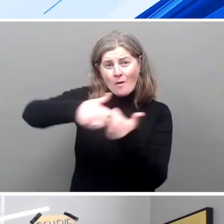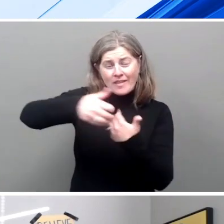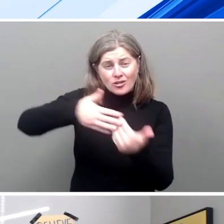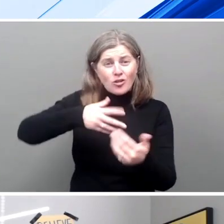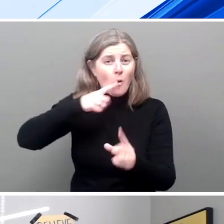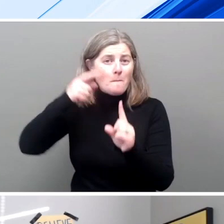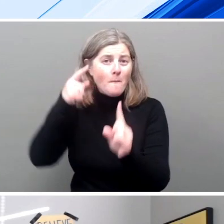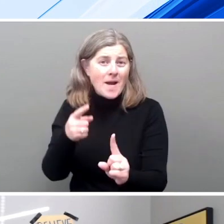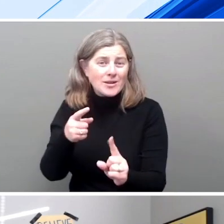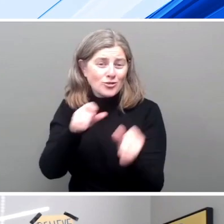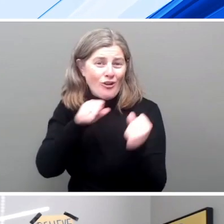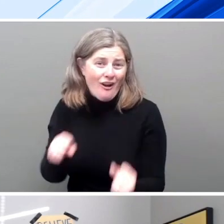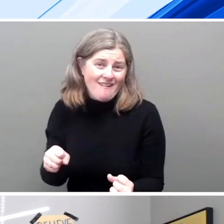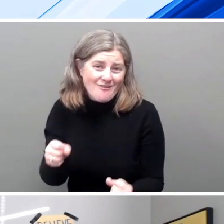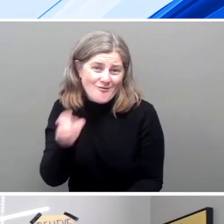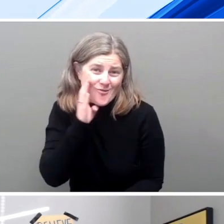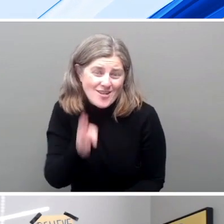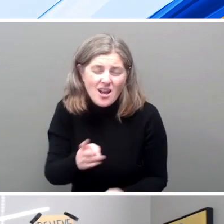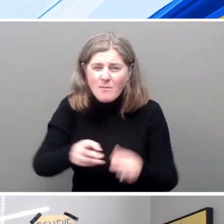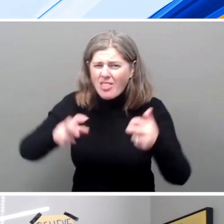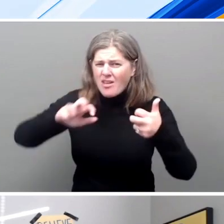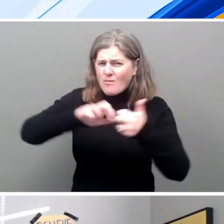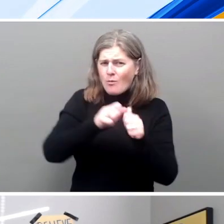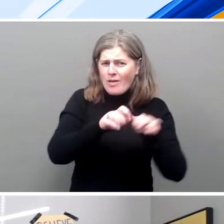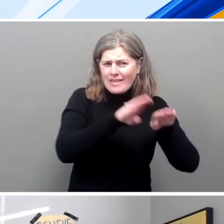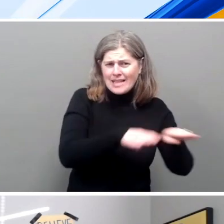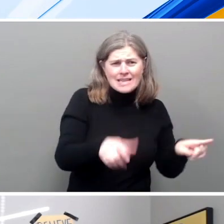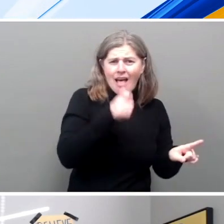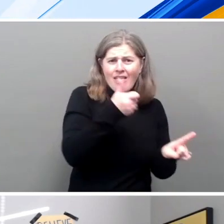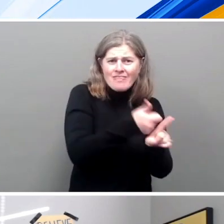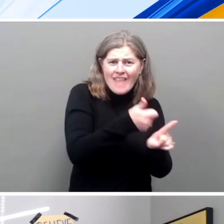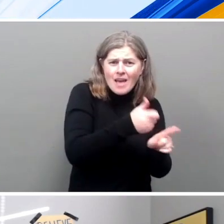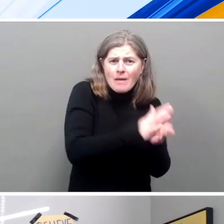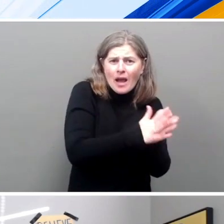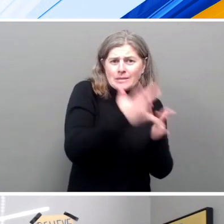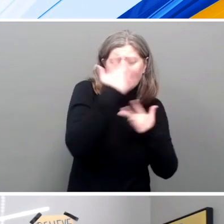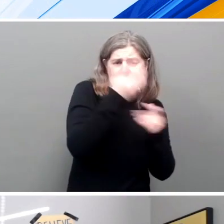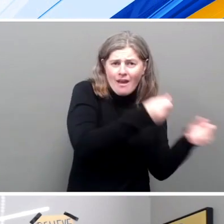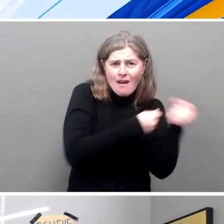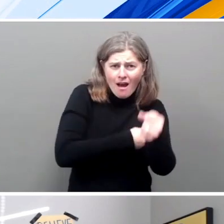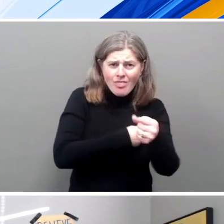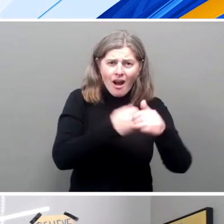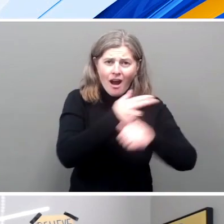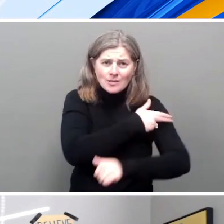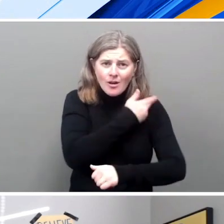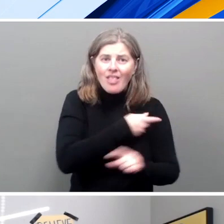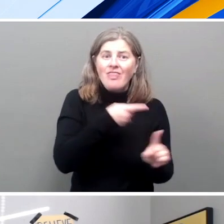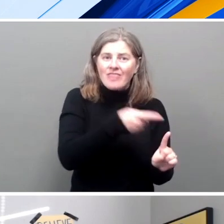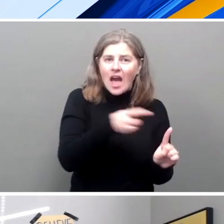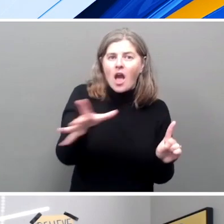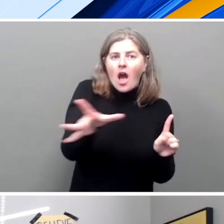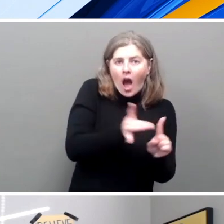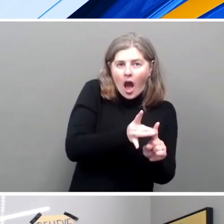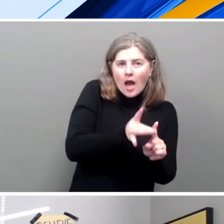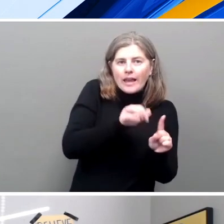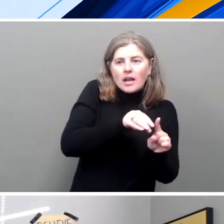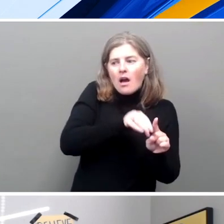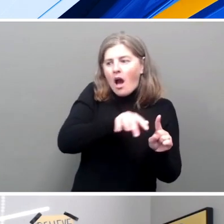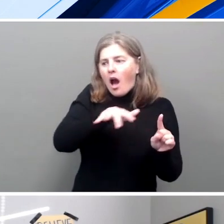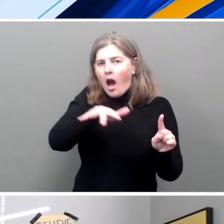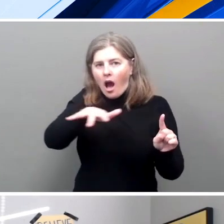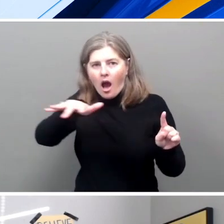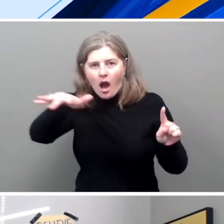really strong. The problem with kids is not that they get sick and end up in the hospital. It's that they have the same ability to